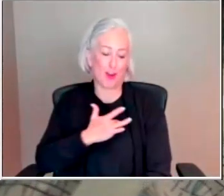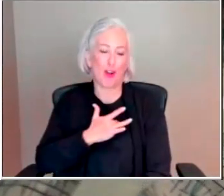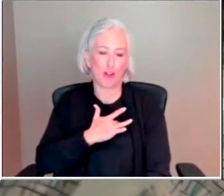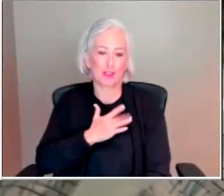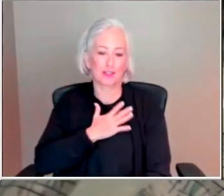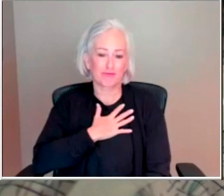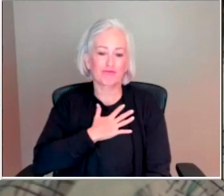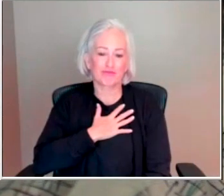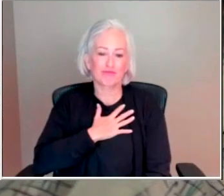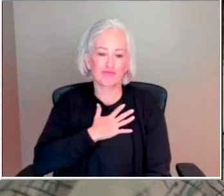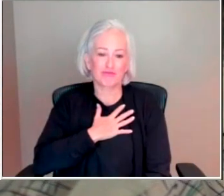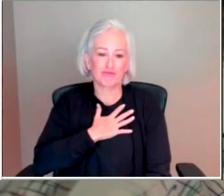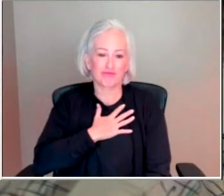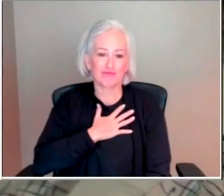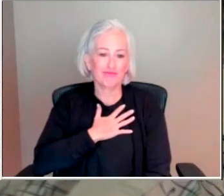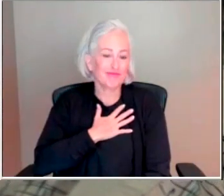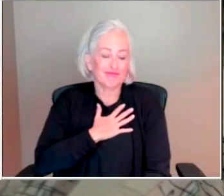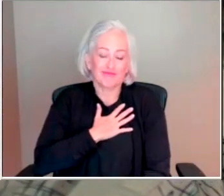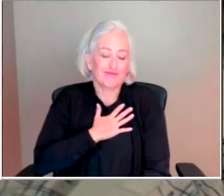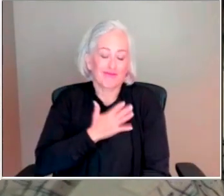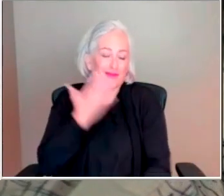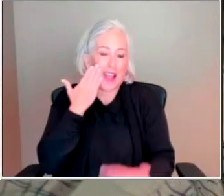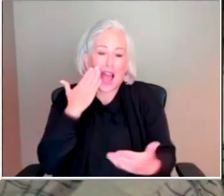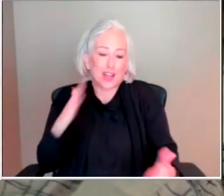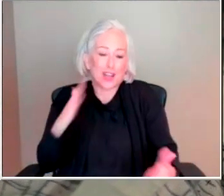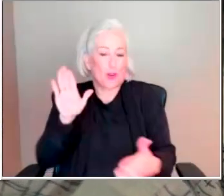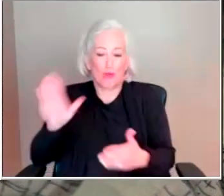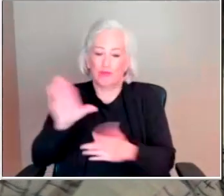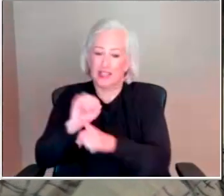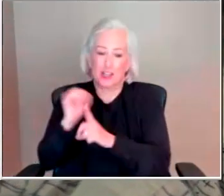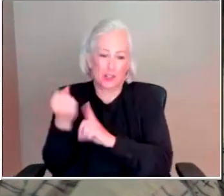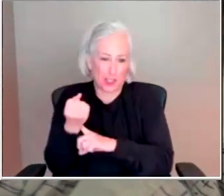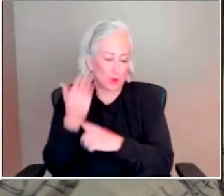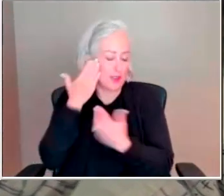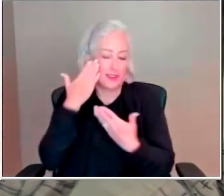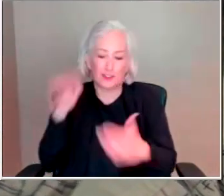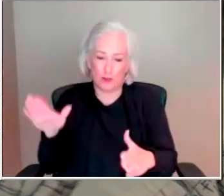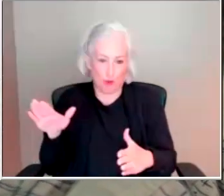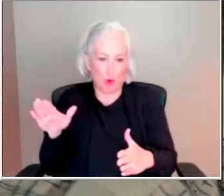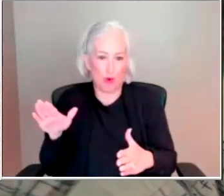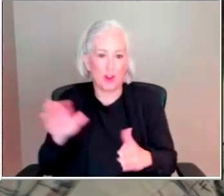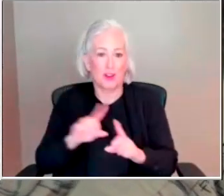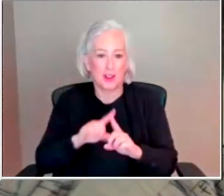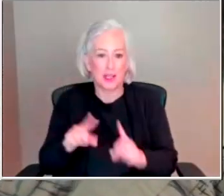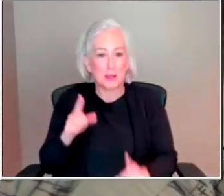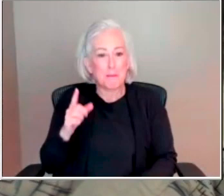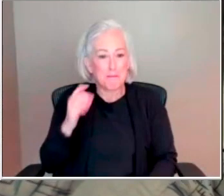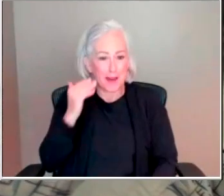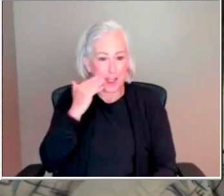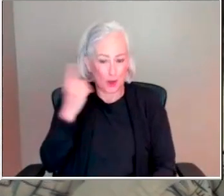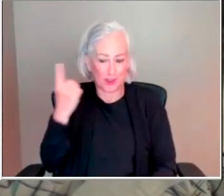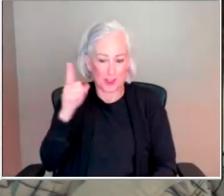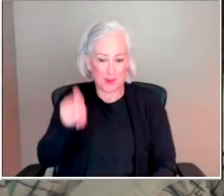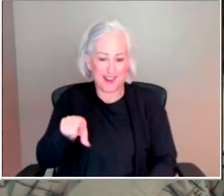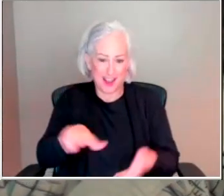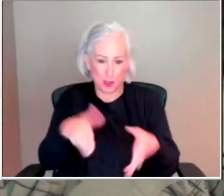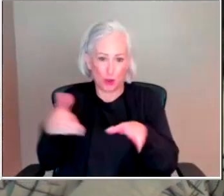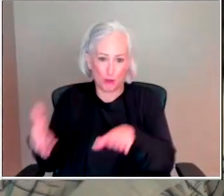heart. I didn't know the circumstances, but I knew somebody had to pass it